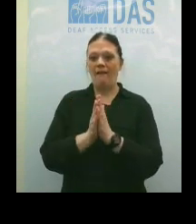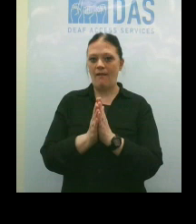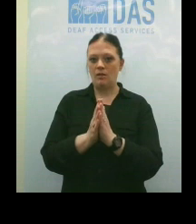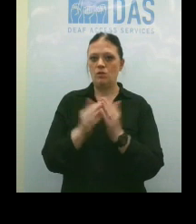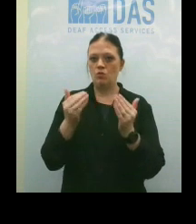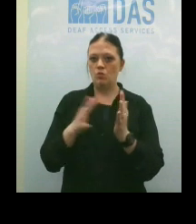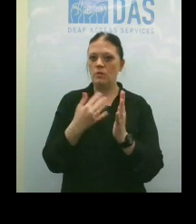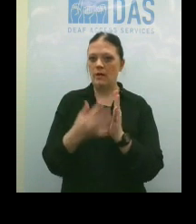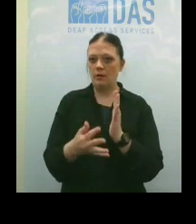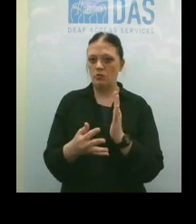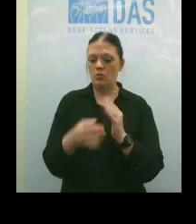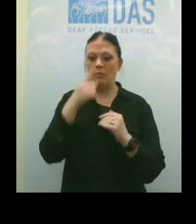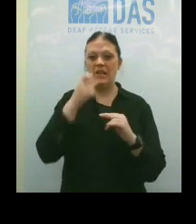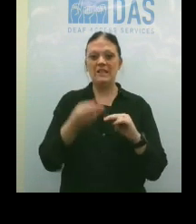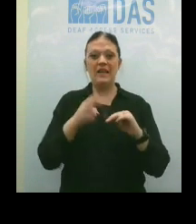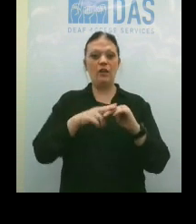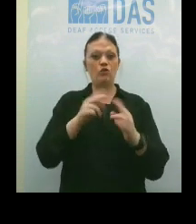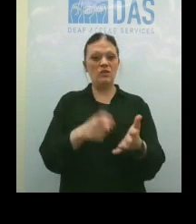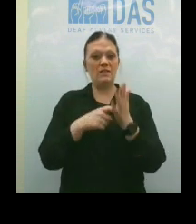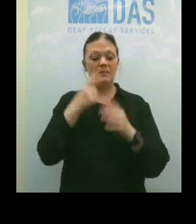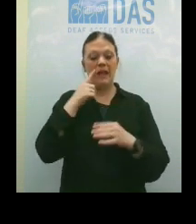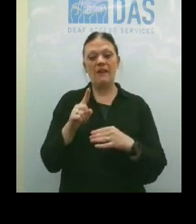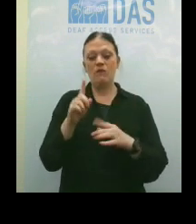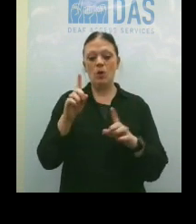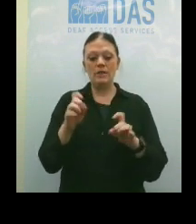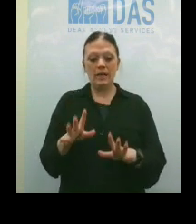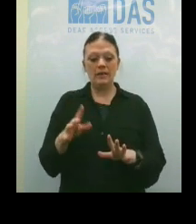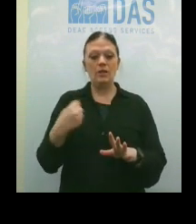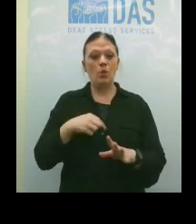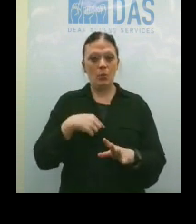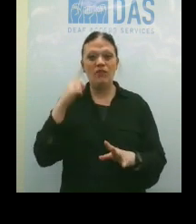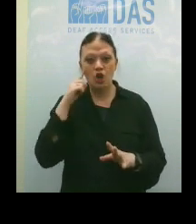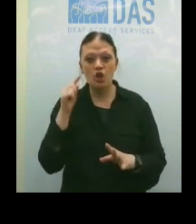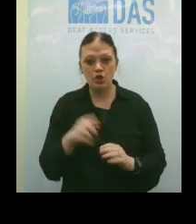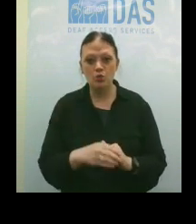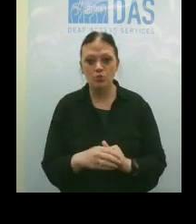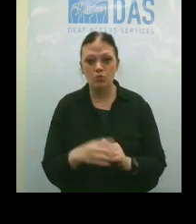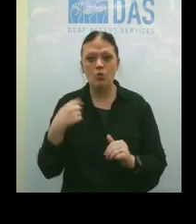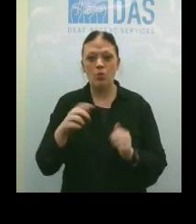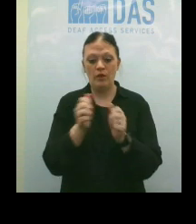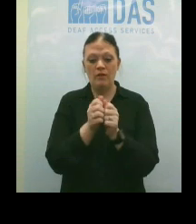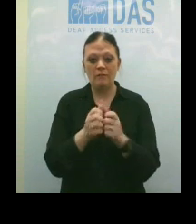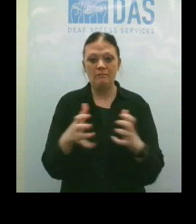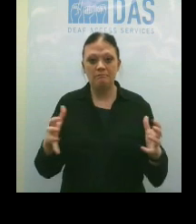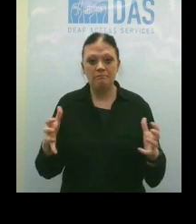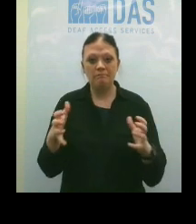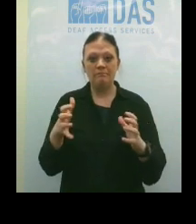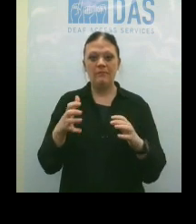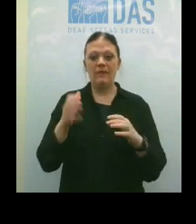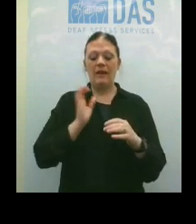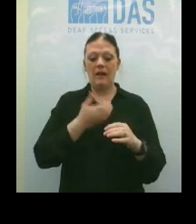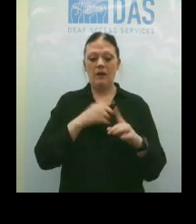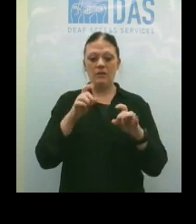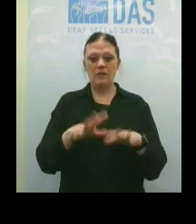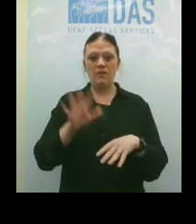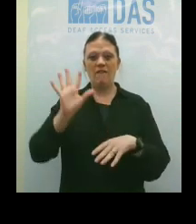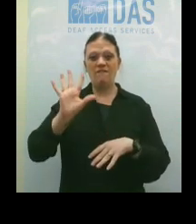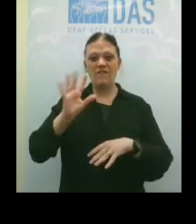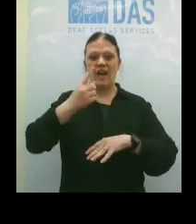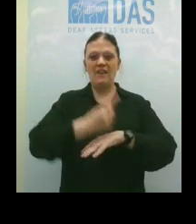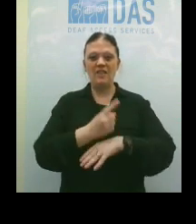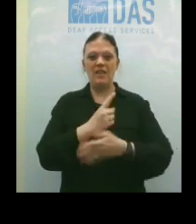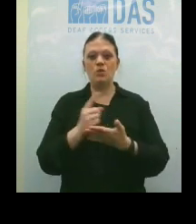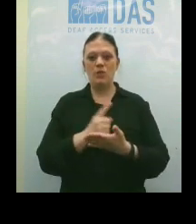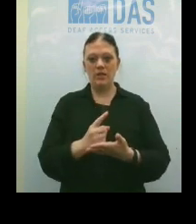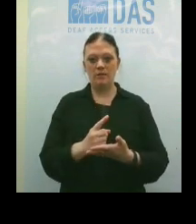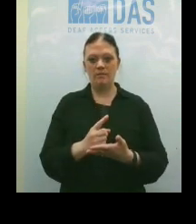So since there's an increased demand for testing, we've heard you, and we're expanding our testing capacity to 5 days a week. And we're